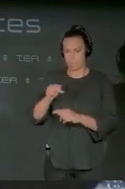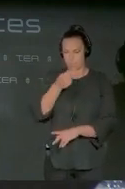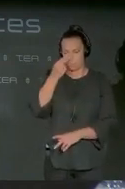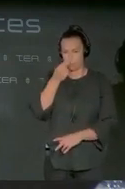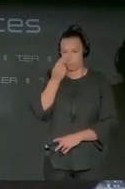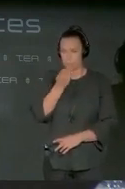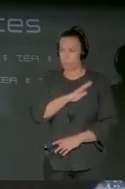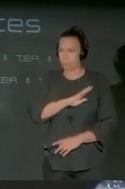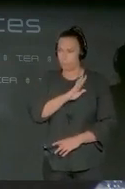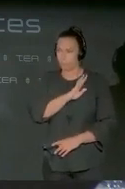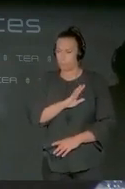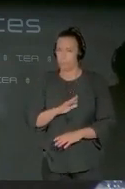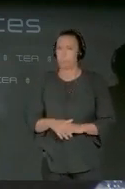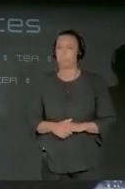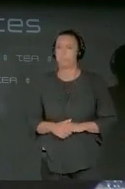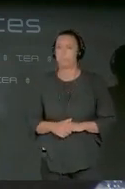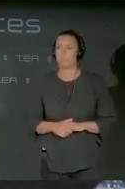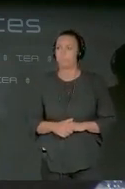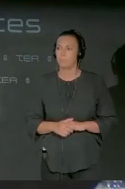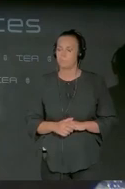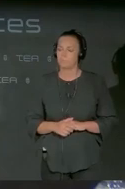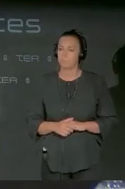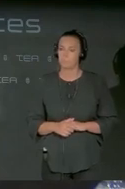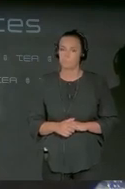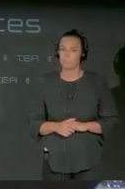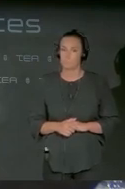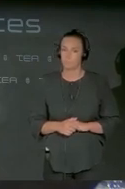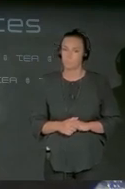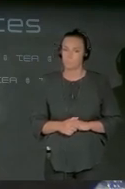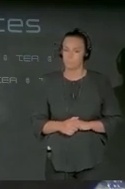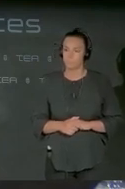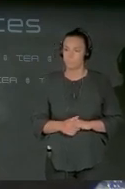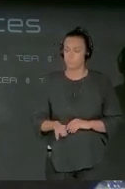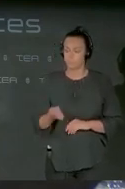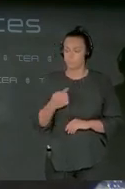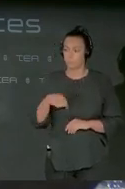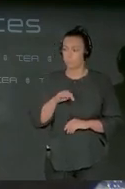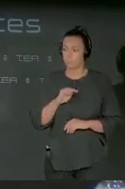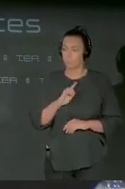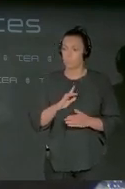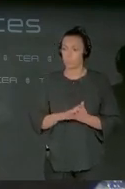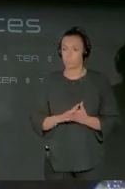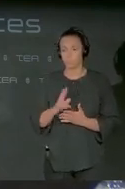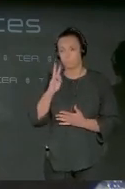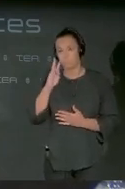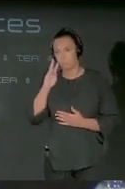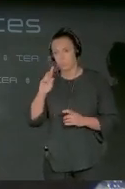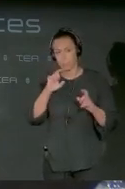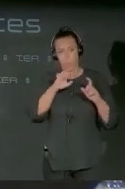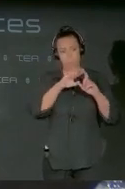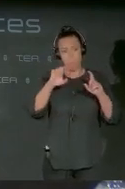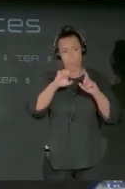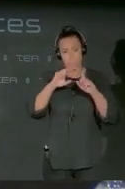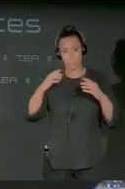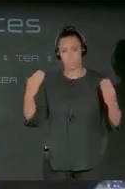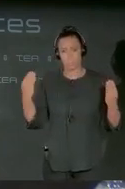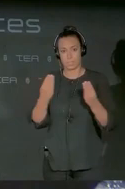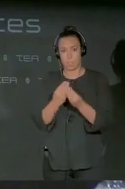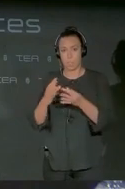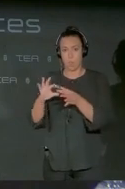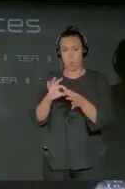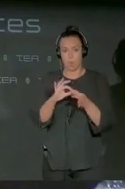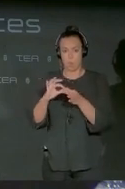kind of building consortiums of the European companies who want to jointly build a bigger game. Those are